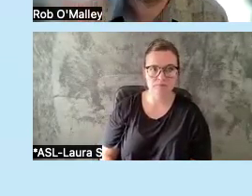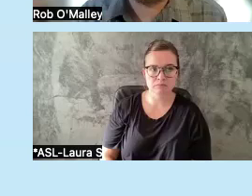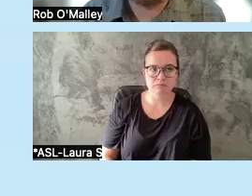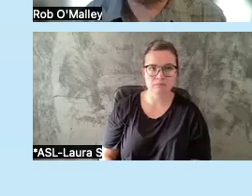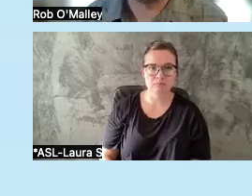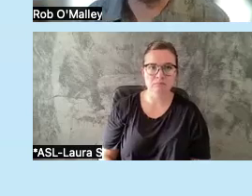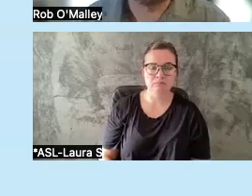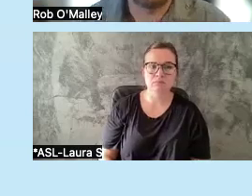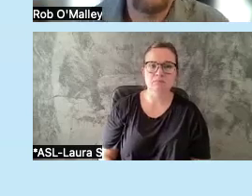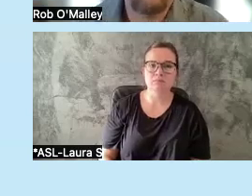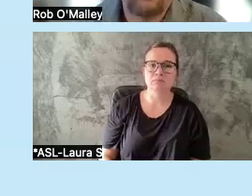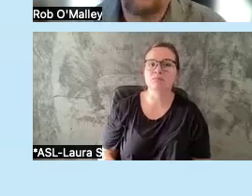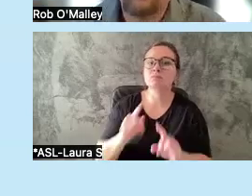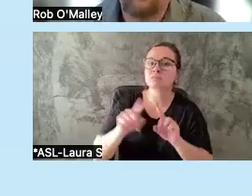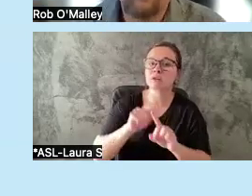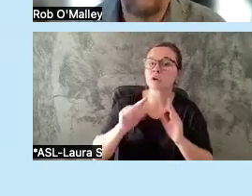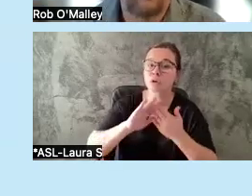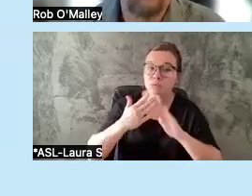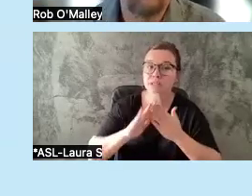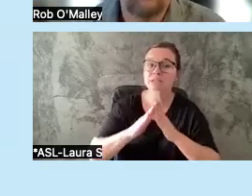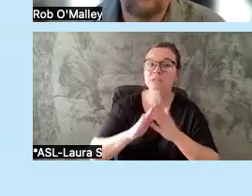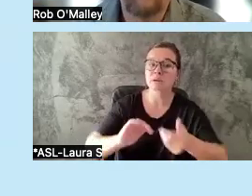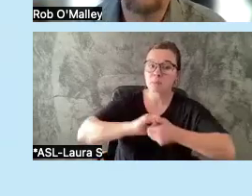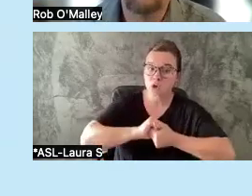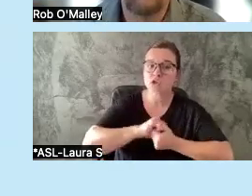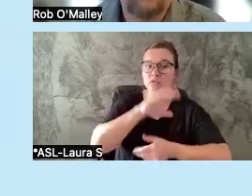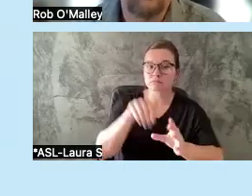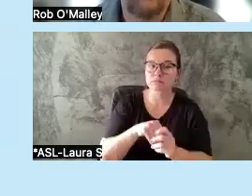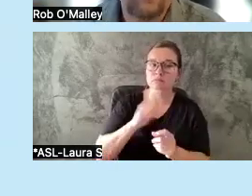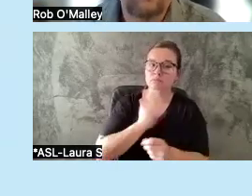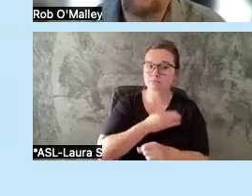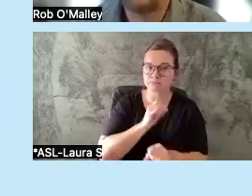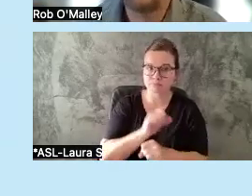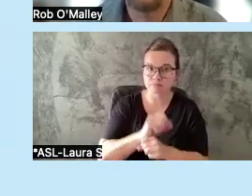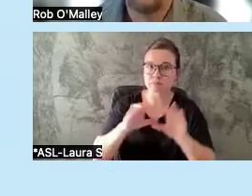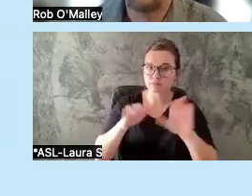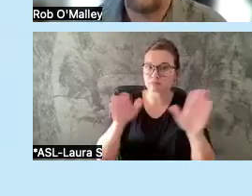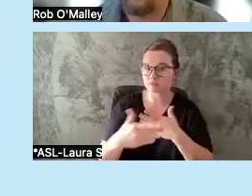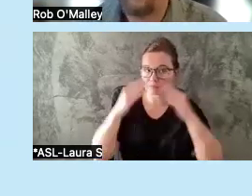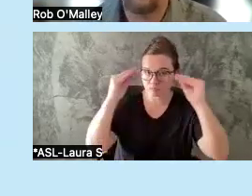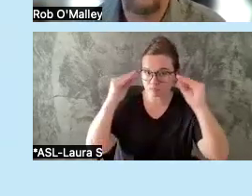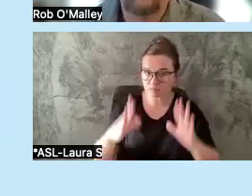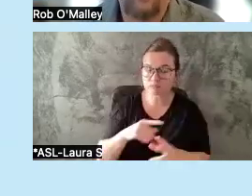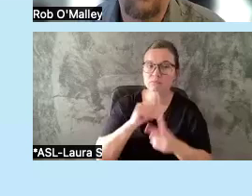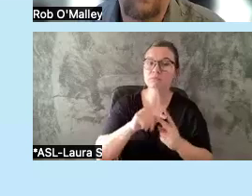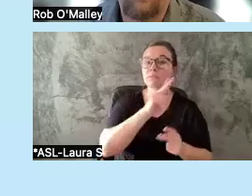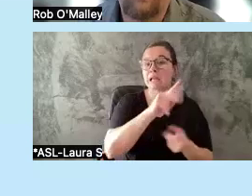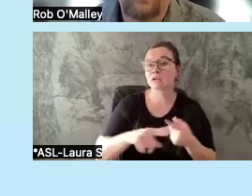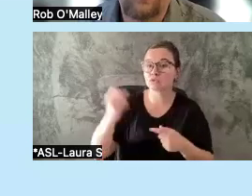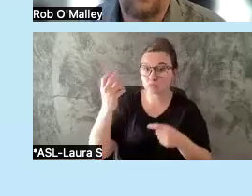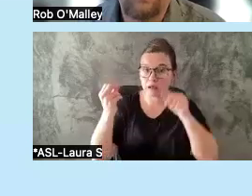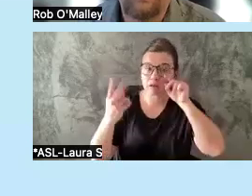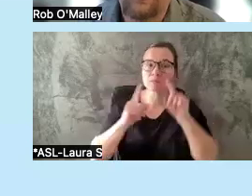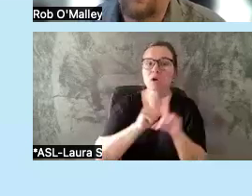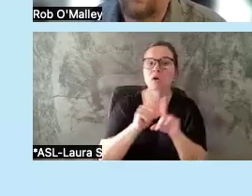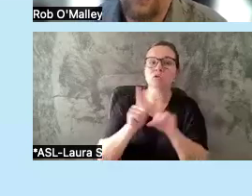So the kinds of communities and partners that our programs work with include classroom educators, K-12 educators, but also